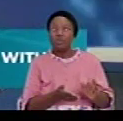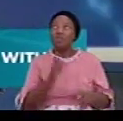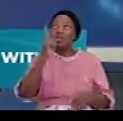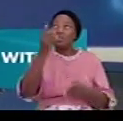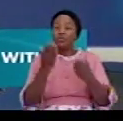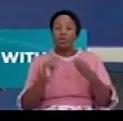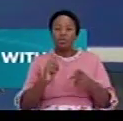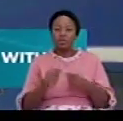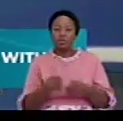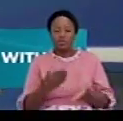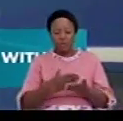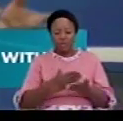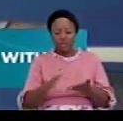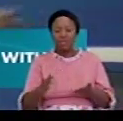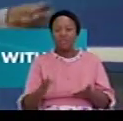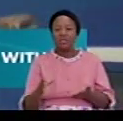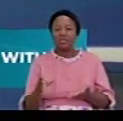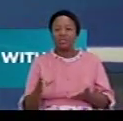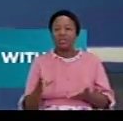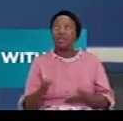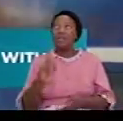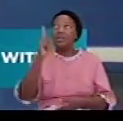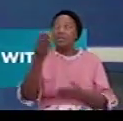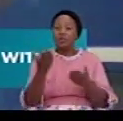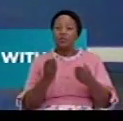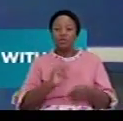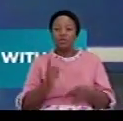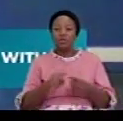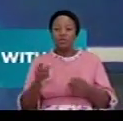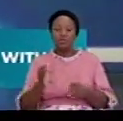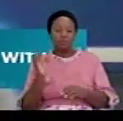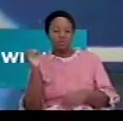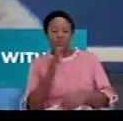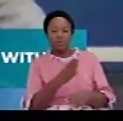to reject. He wants us to cast away